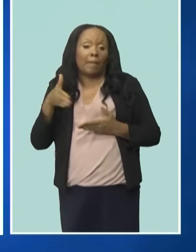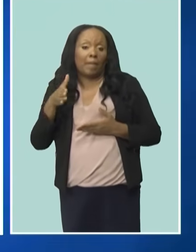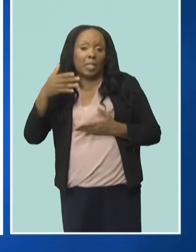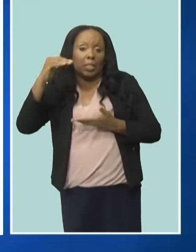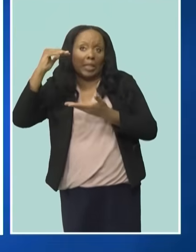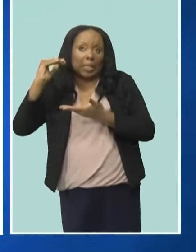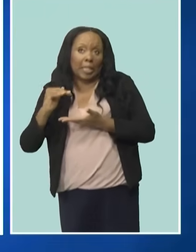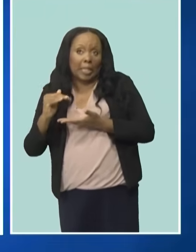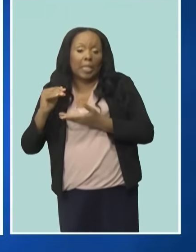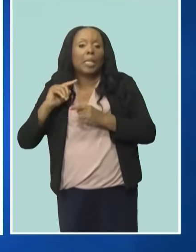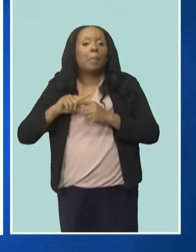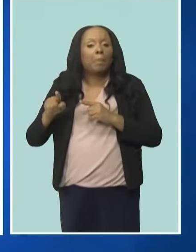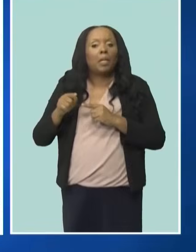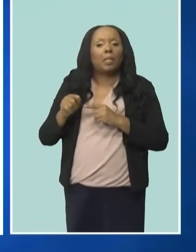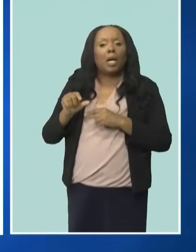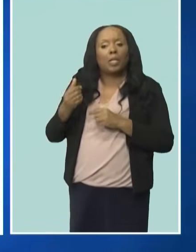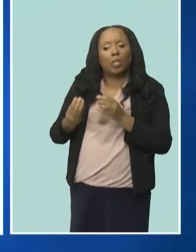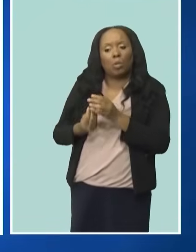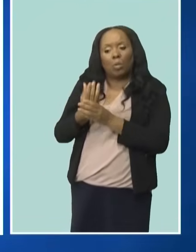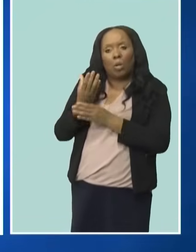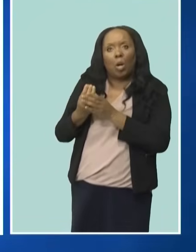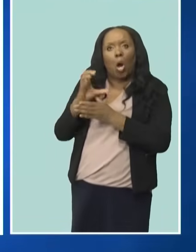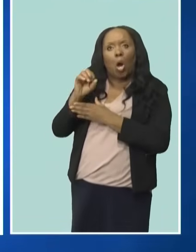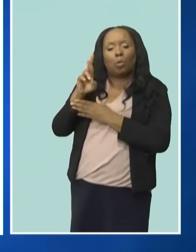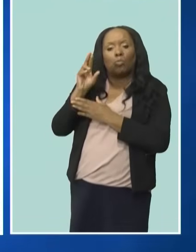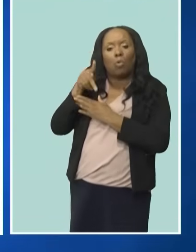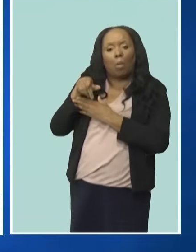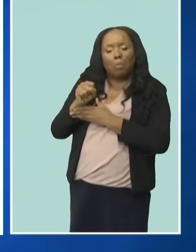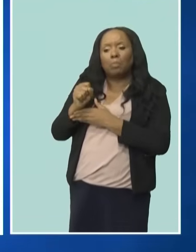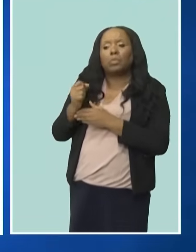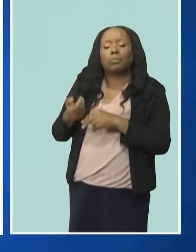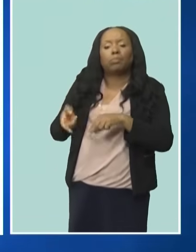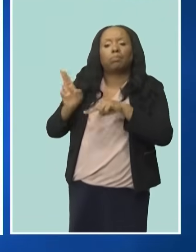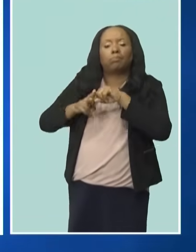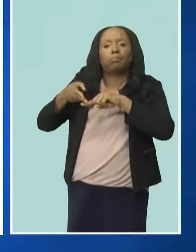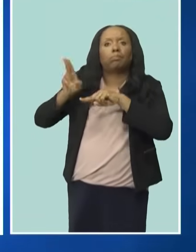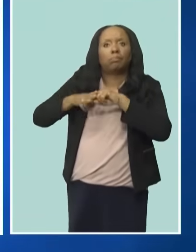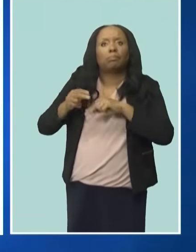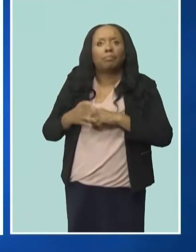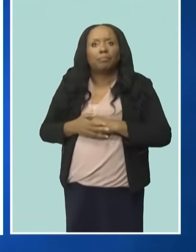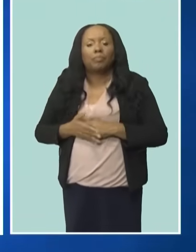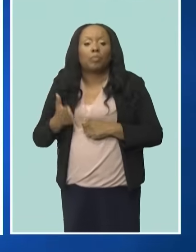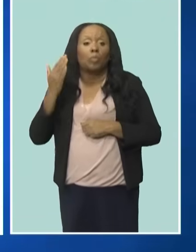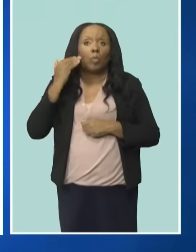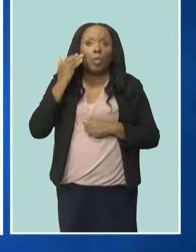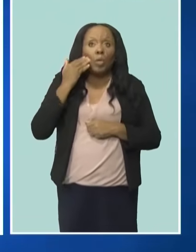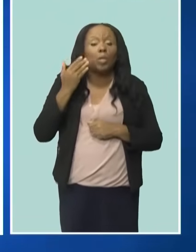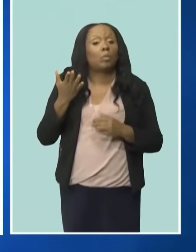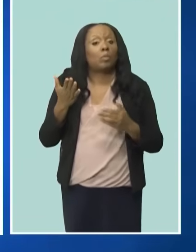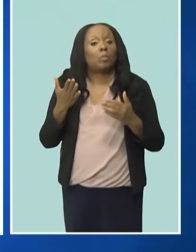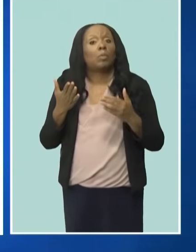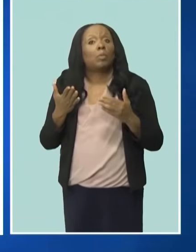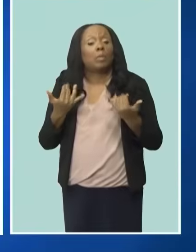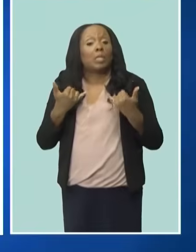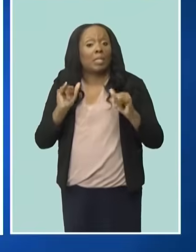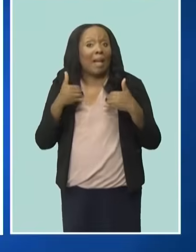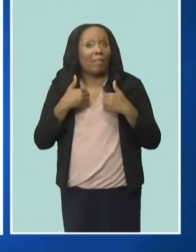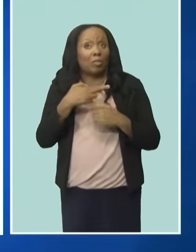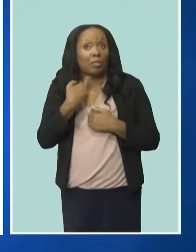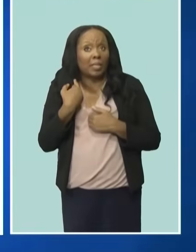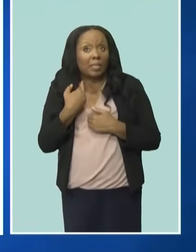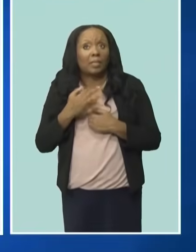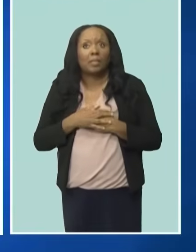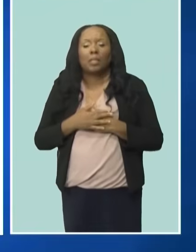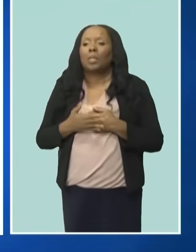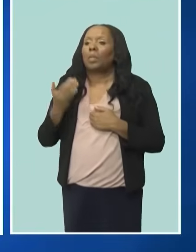production. The central bank governor says commodity prices would continue to contain output pressures, but risks remain. We expect it to continue